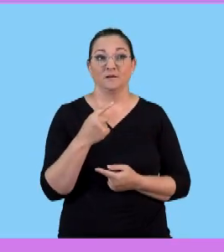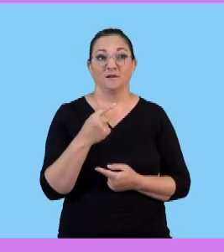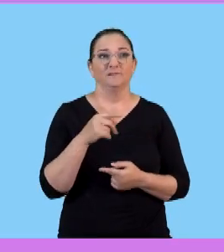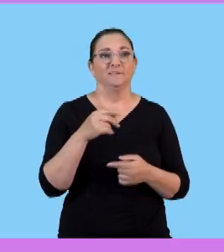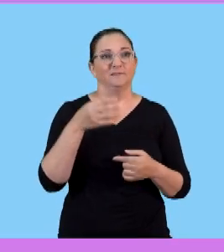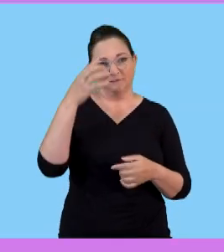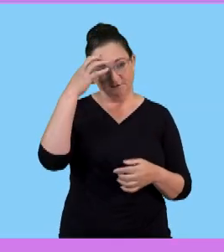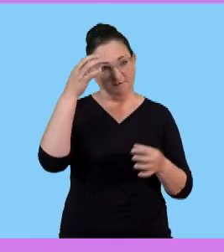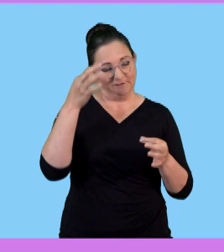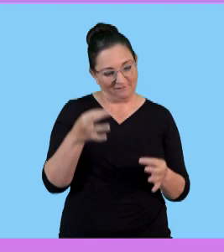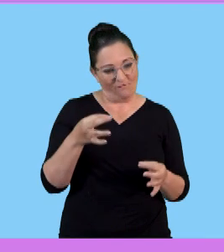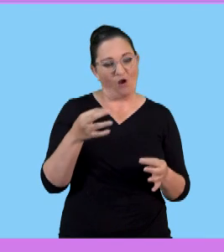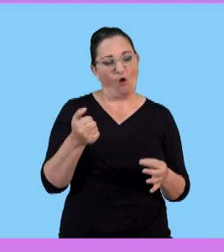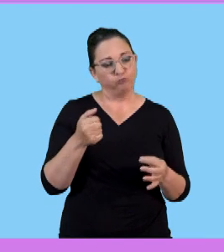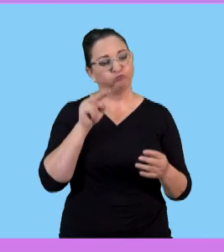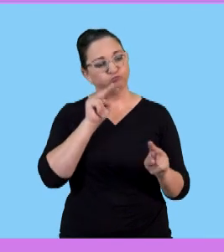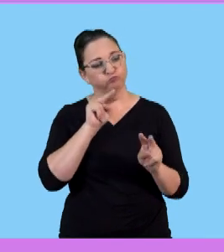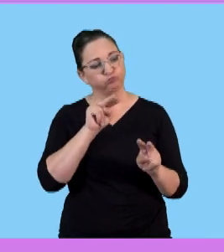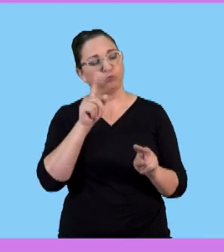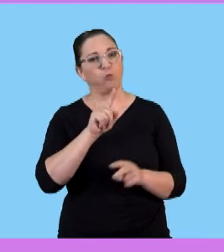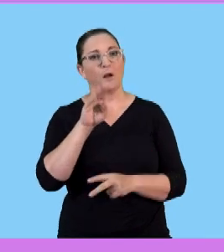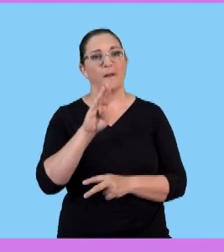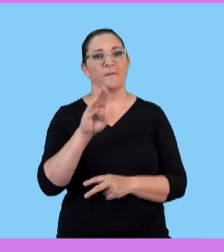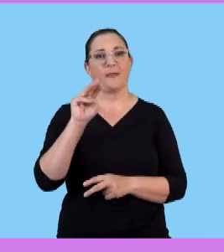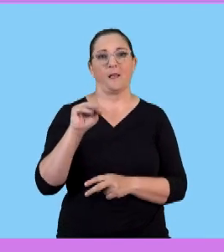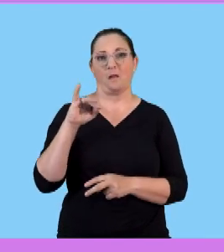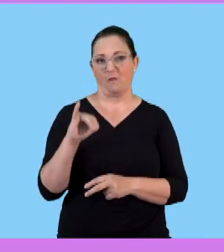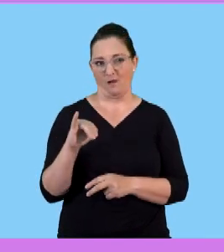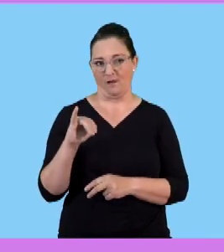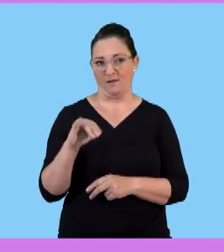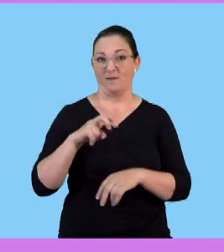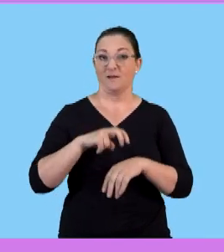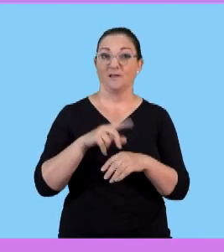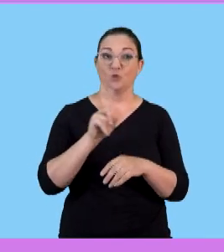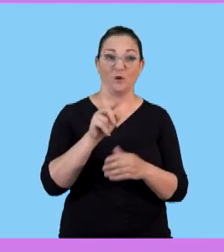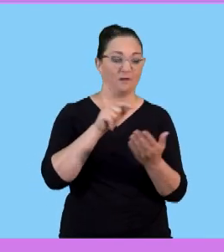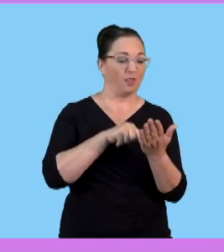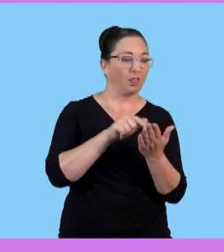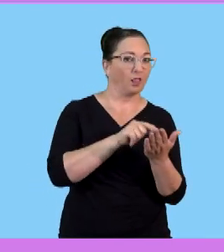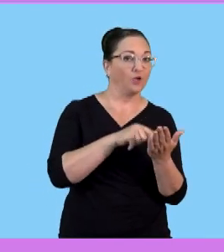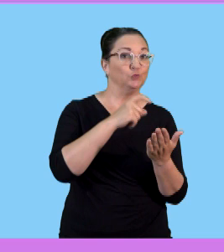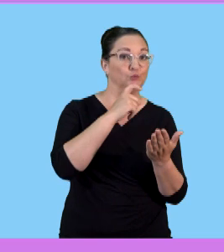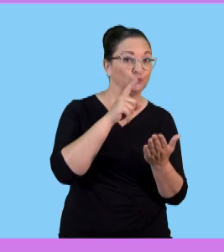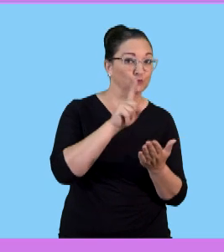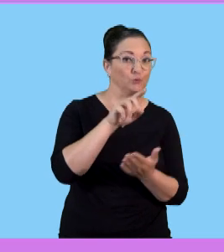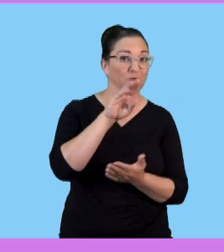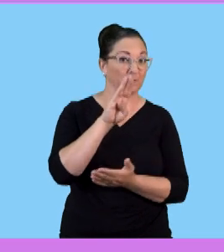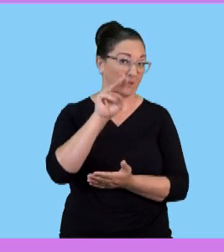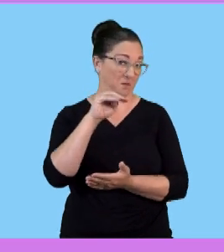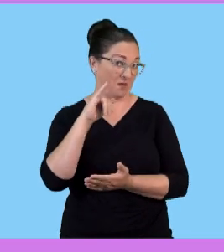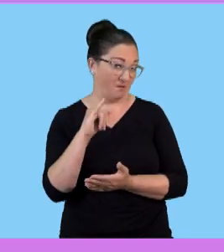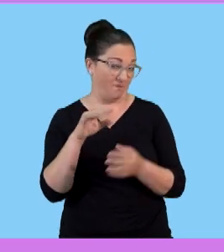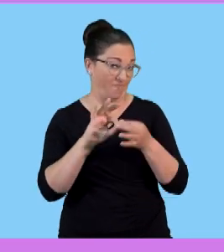and interpret BMI. You must be able to perform calculations, very important, right, using the BMI